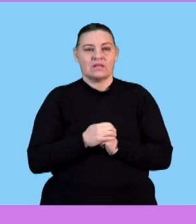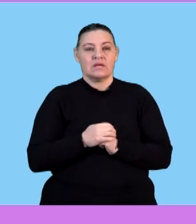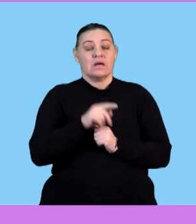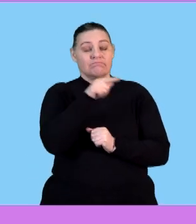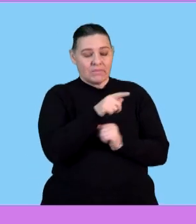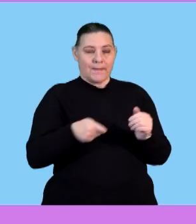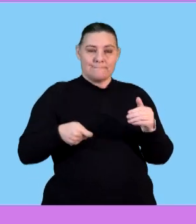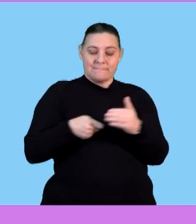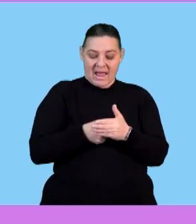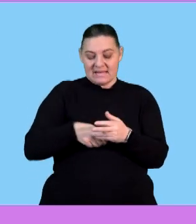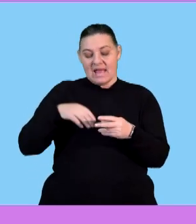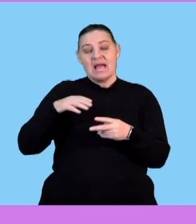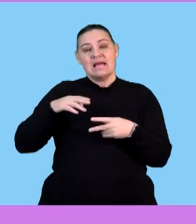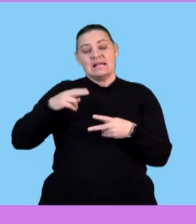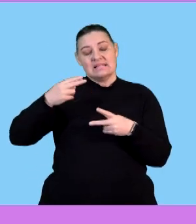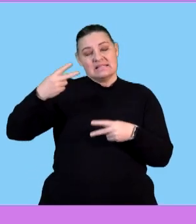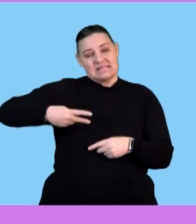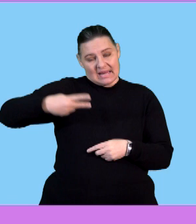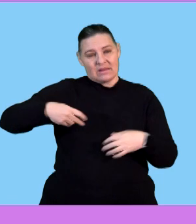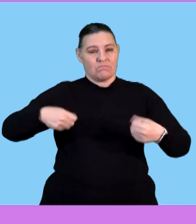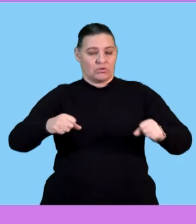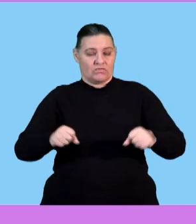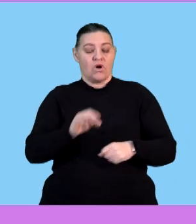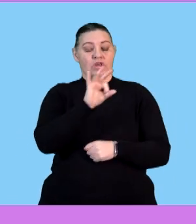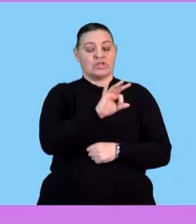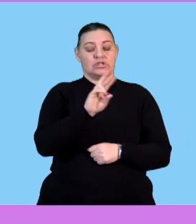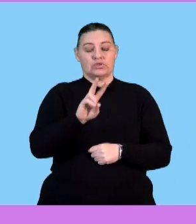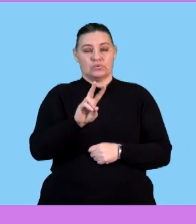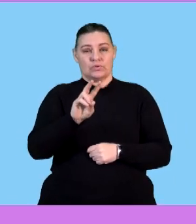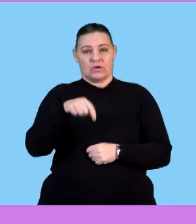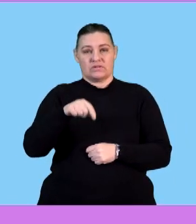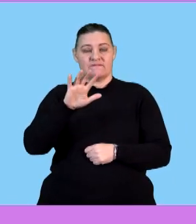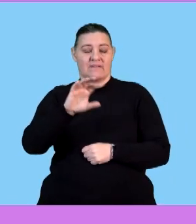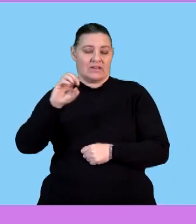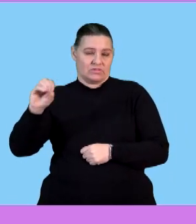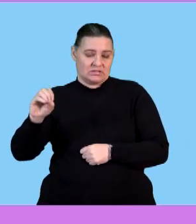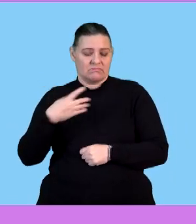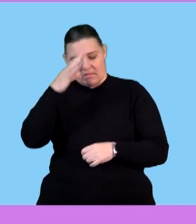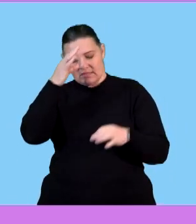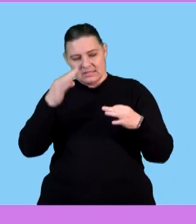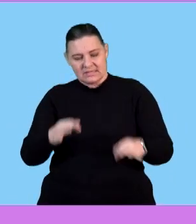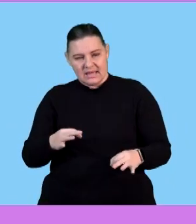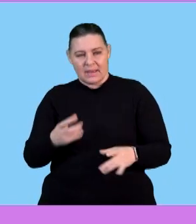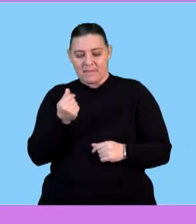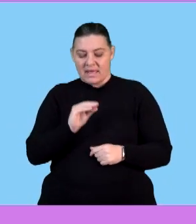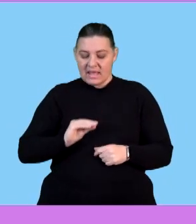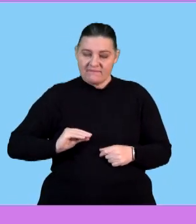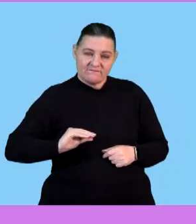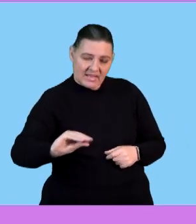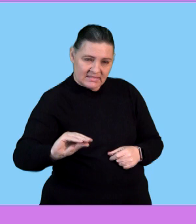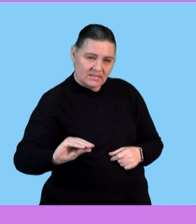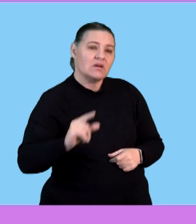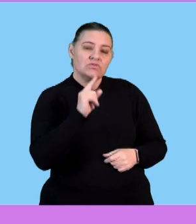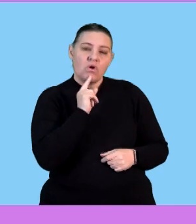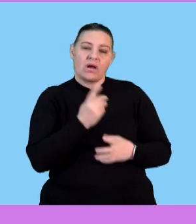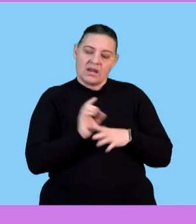Mr. Mbele buys a second-hand motorbike for 32,500 Rand and decides to invest the remainder of the money in